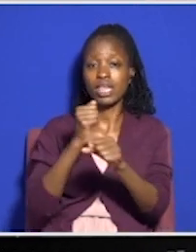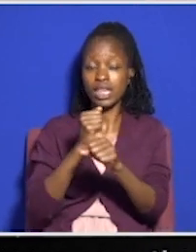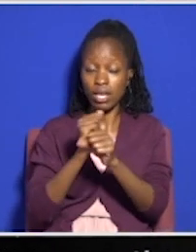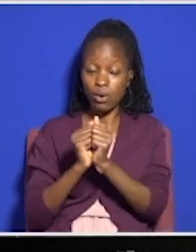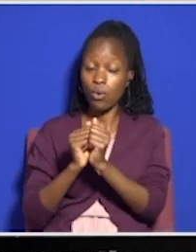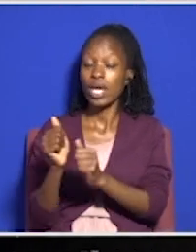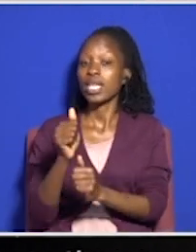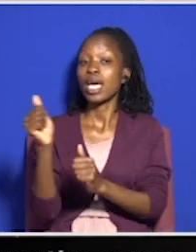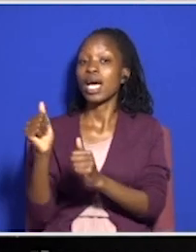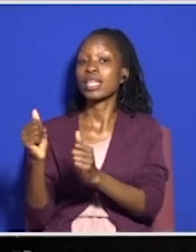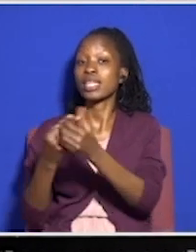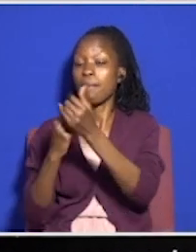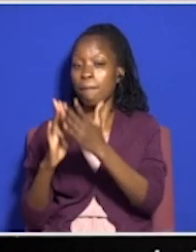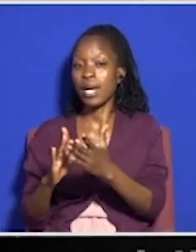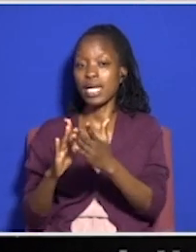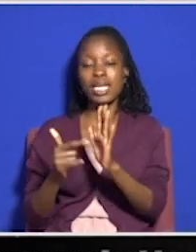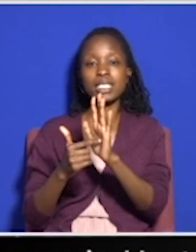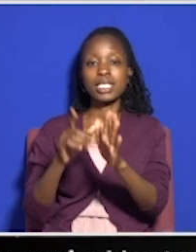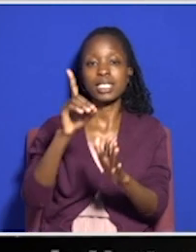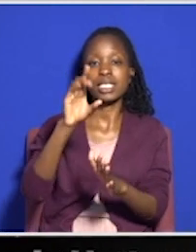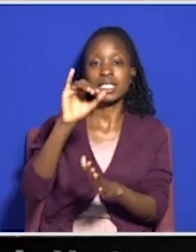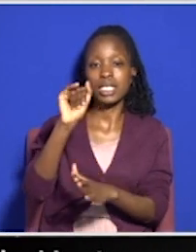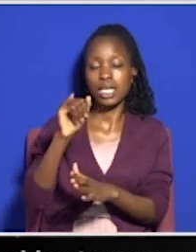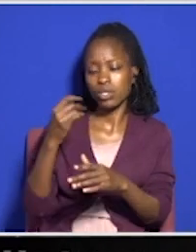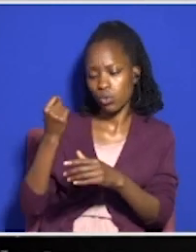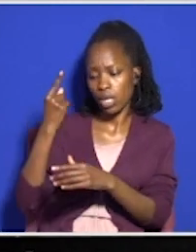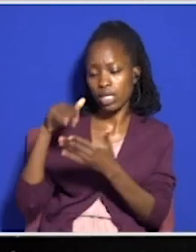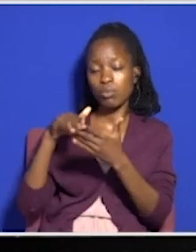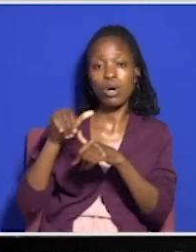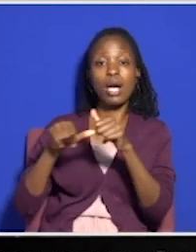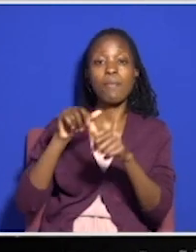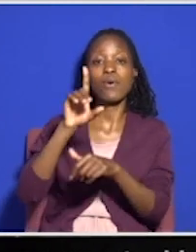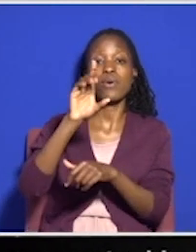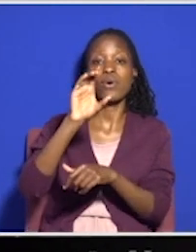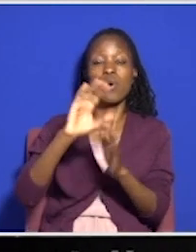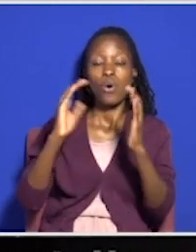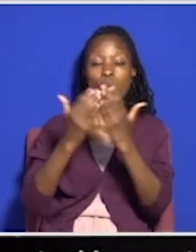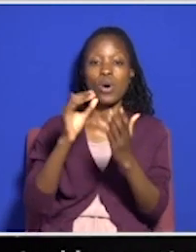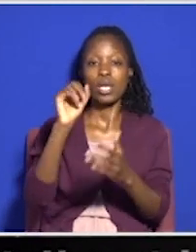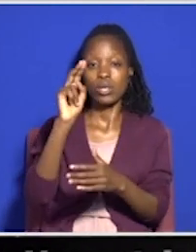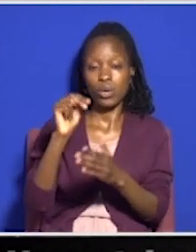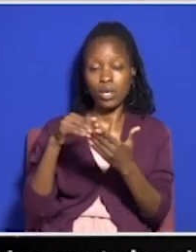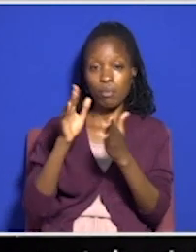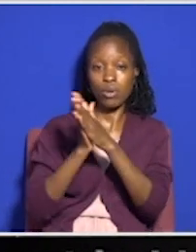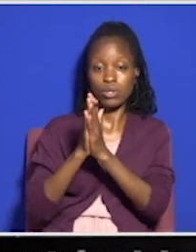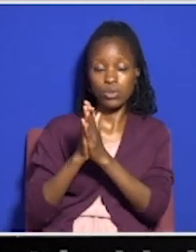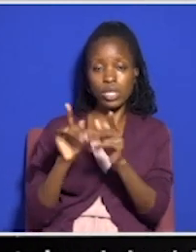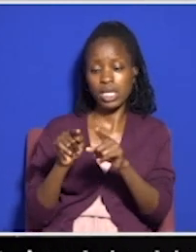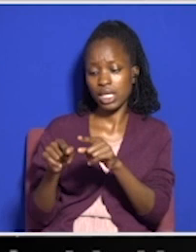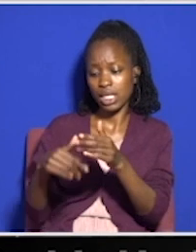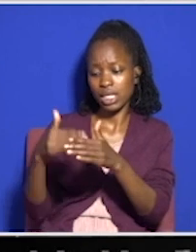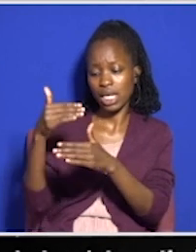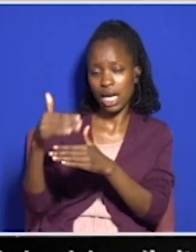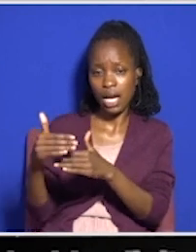other entities, such as the DCI, to uncover more on the project. As Tess Njenga now reports, this comes as